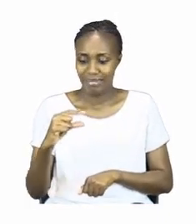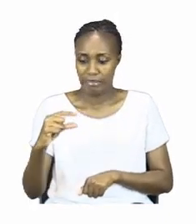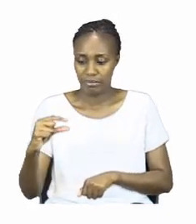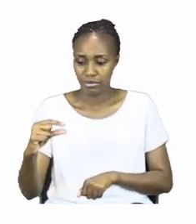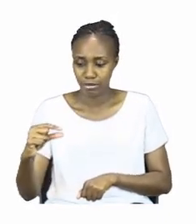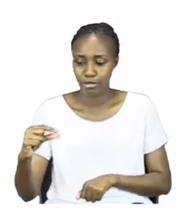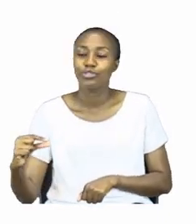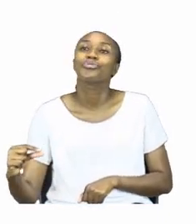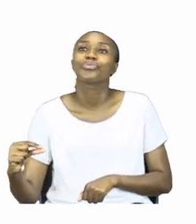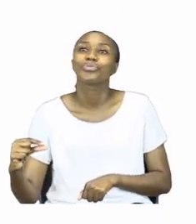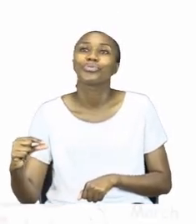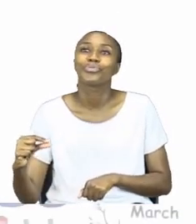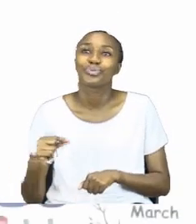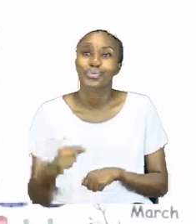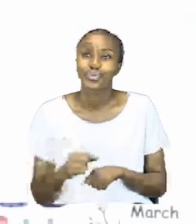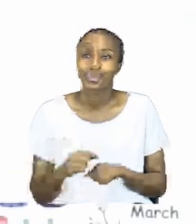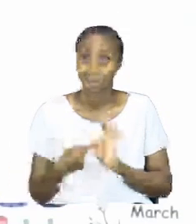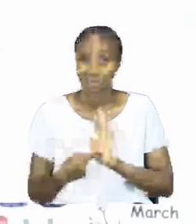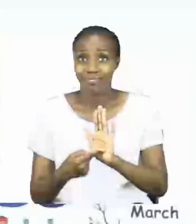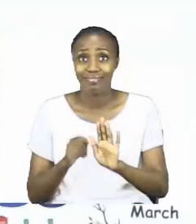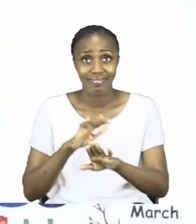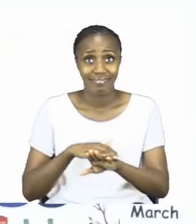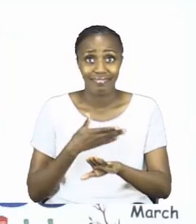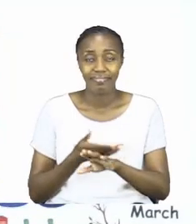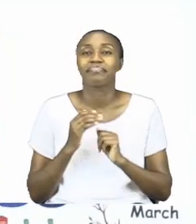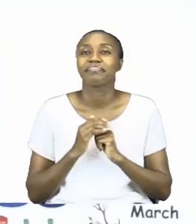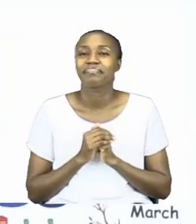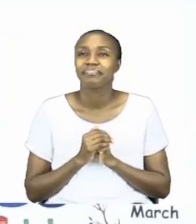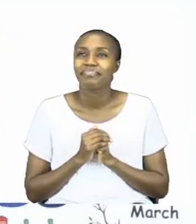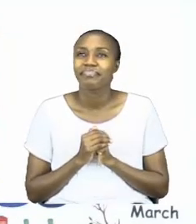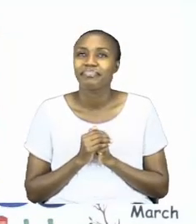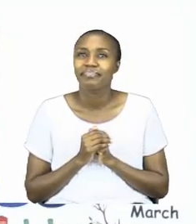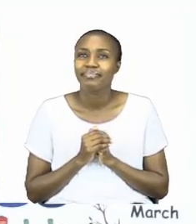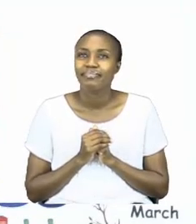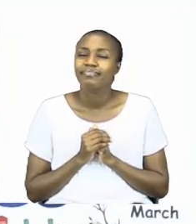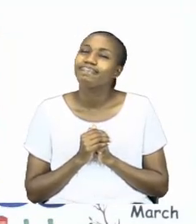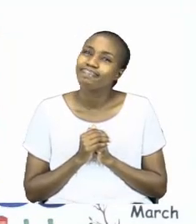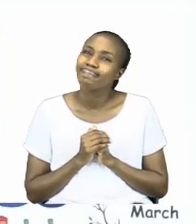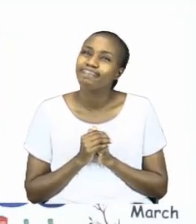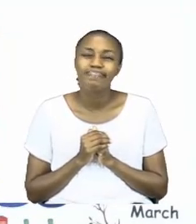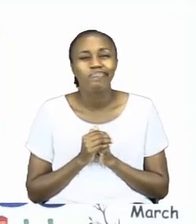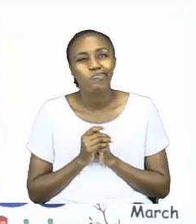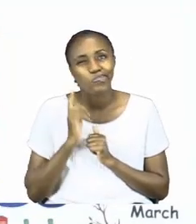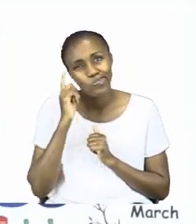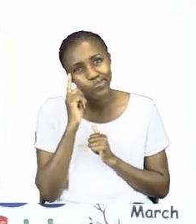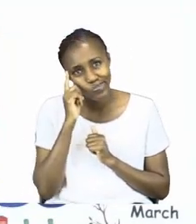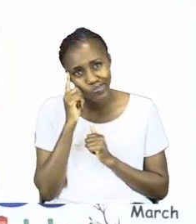Let's take a look and see how best we can do that together. Now, I'm thinking that we should start